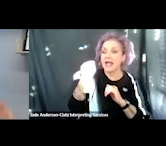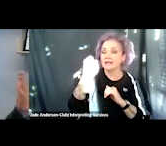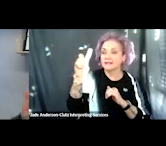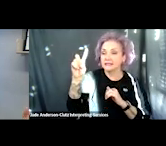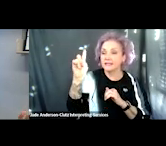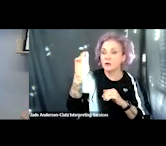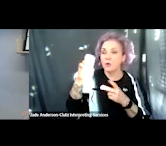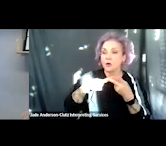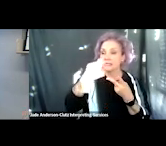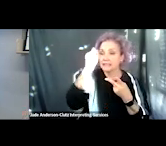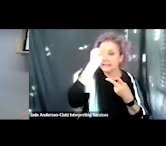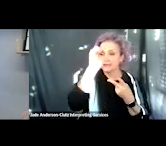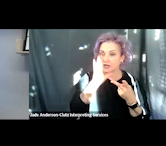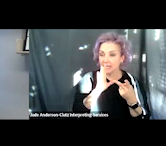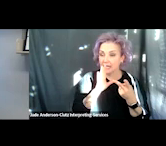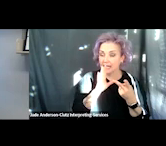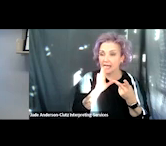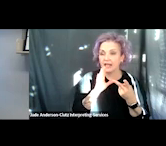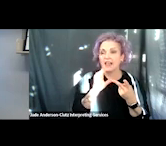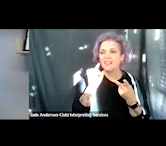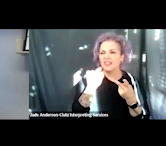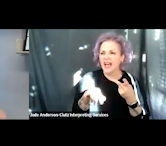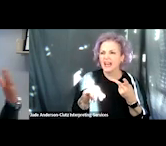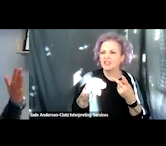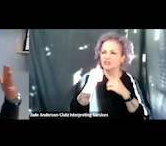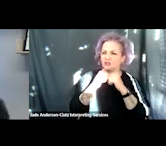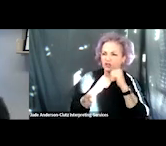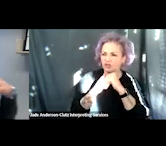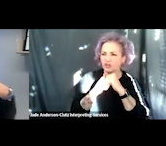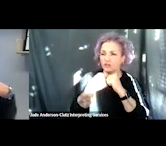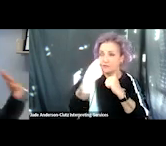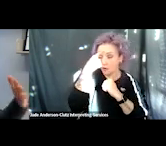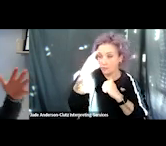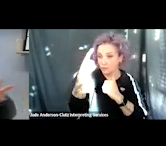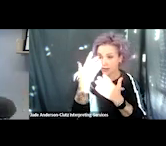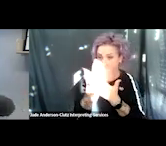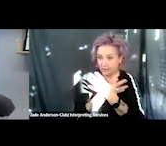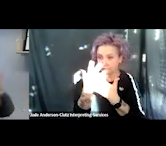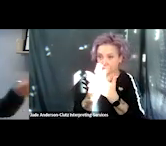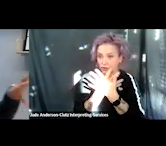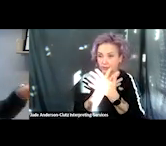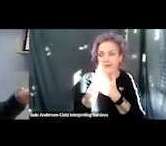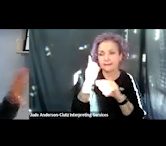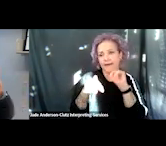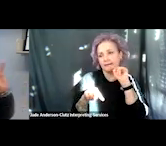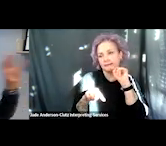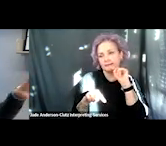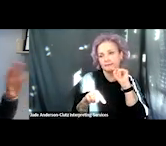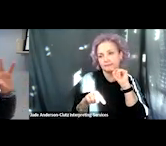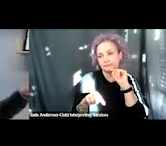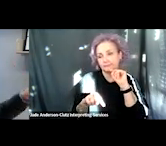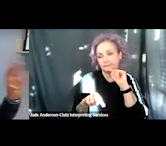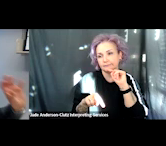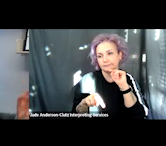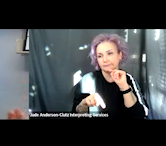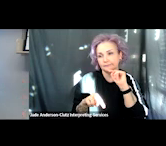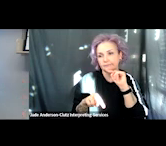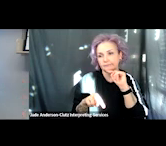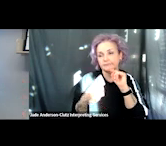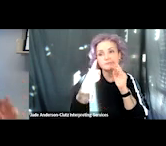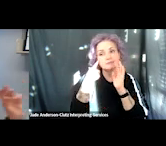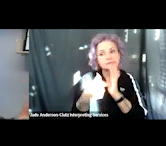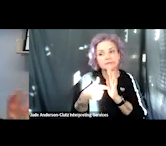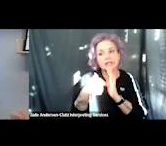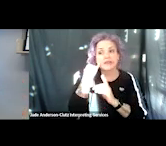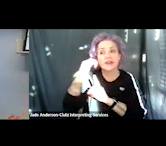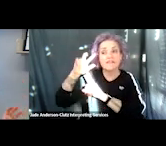So if you think about a social environment and your brain just can't quite tone out the sound of a fan that's in the